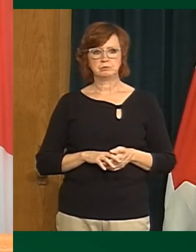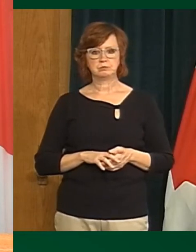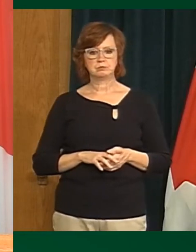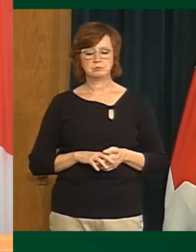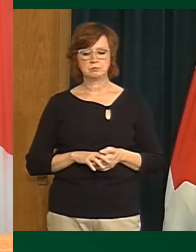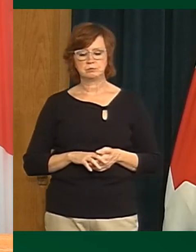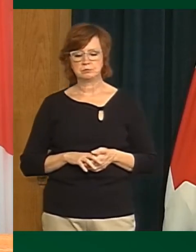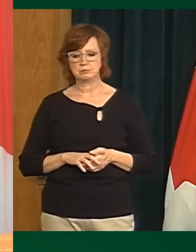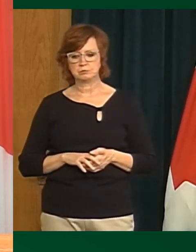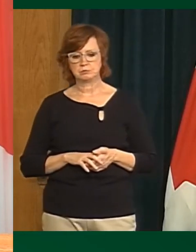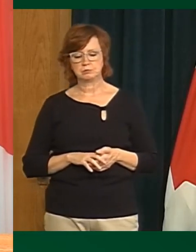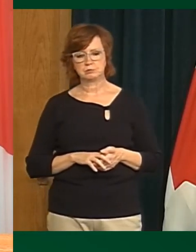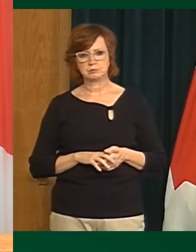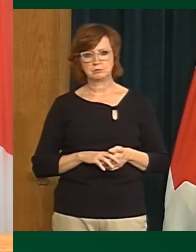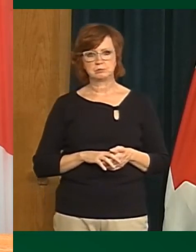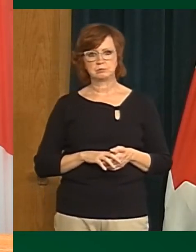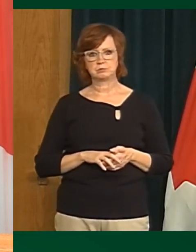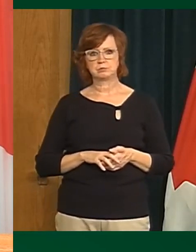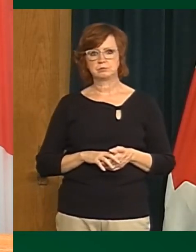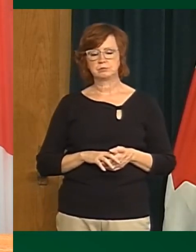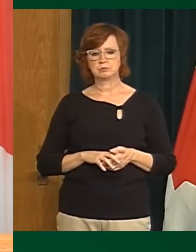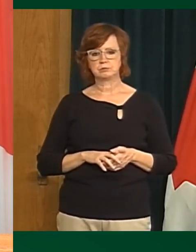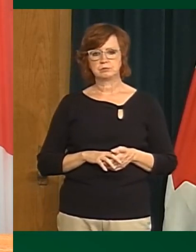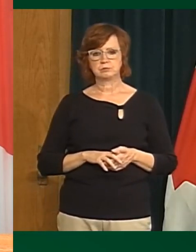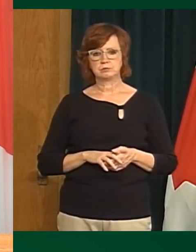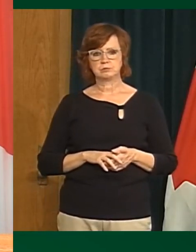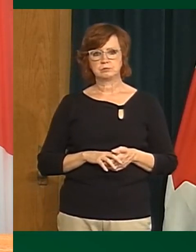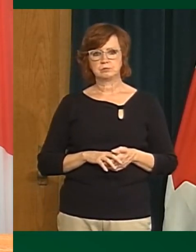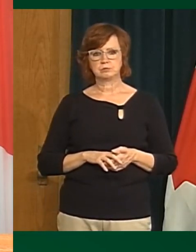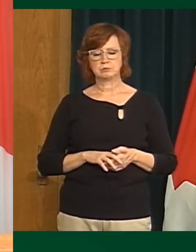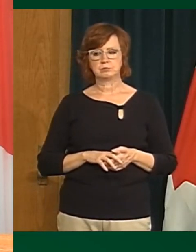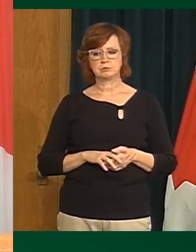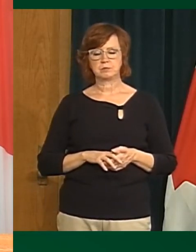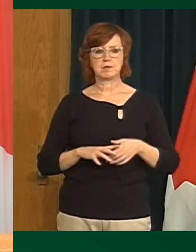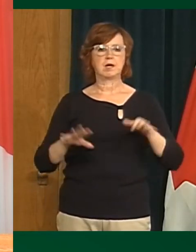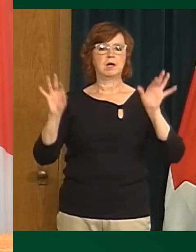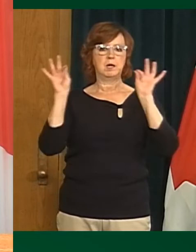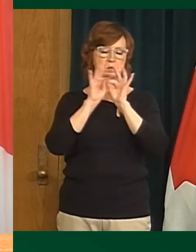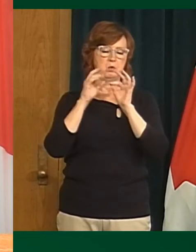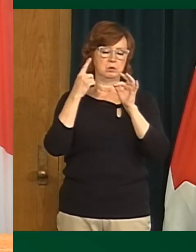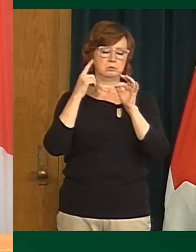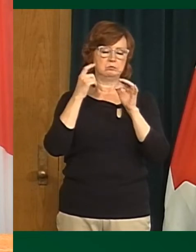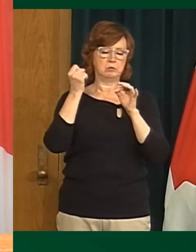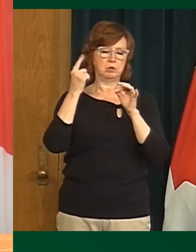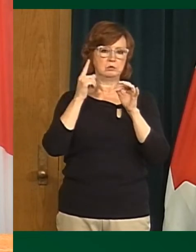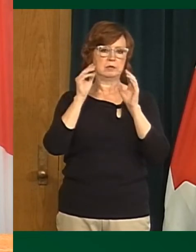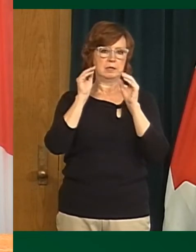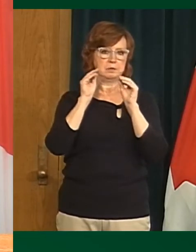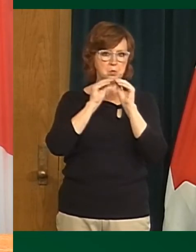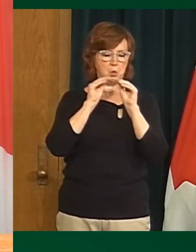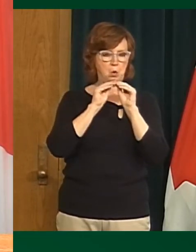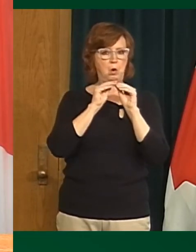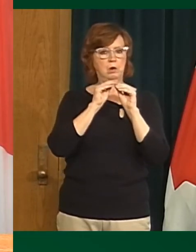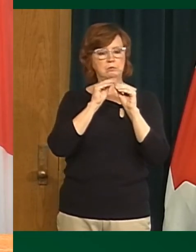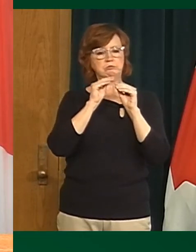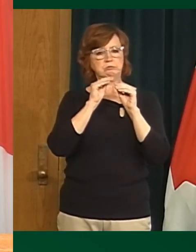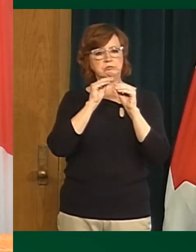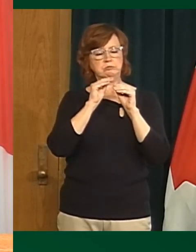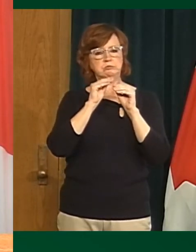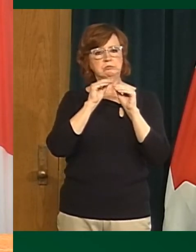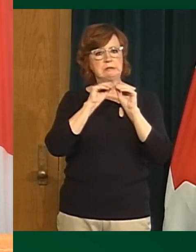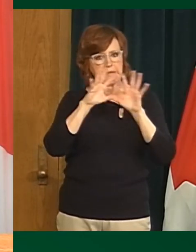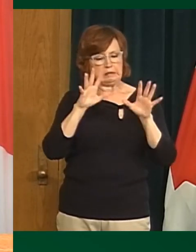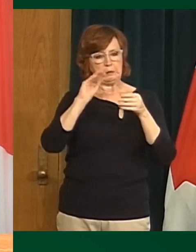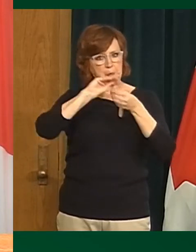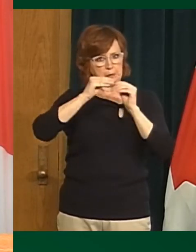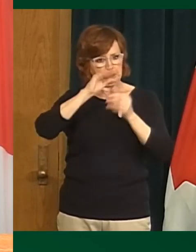as we get better data and larger numbers, we certainly need to analyze that and share that back in terms of where